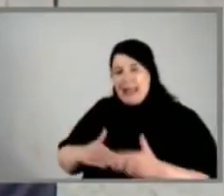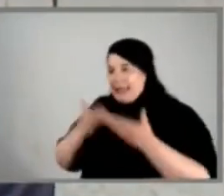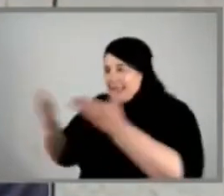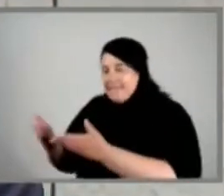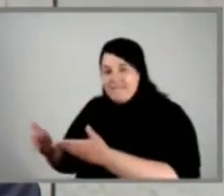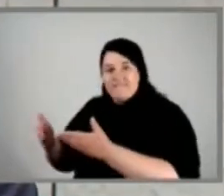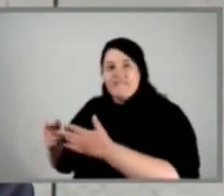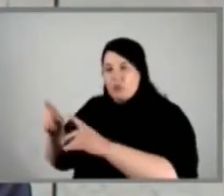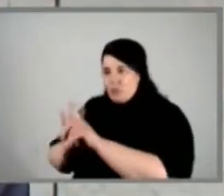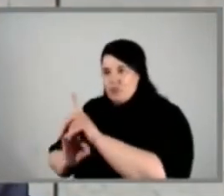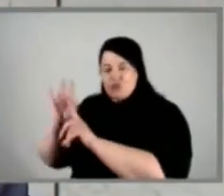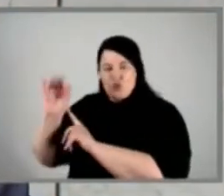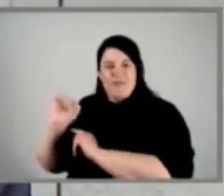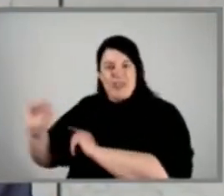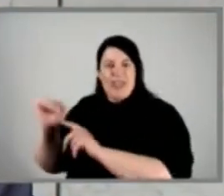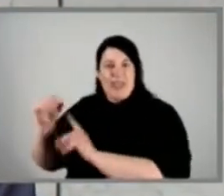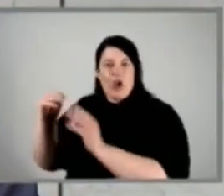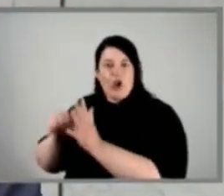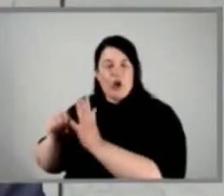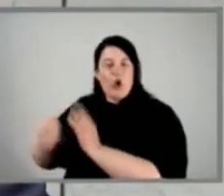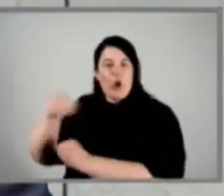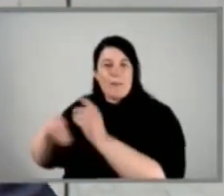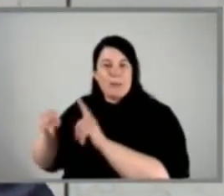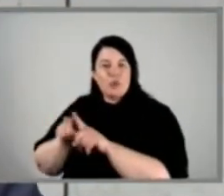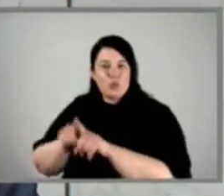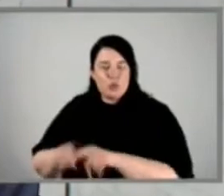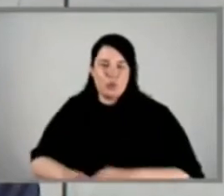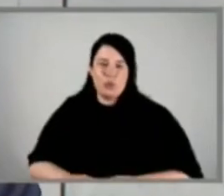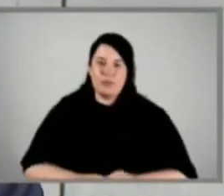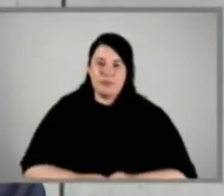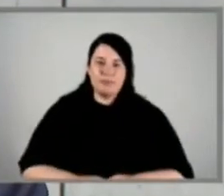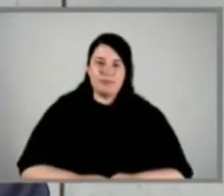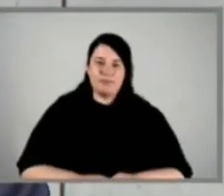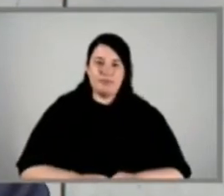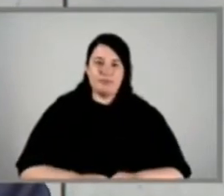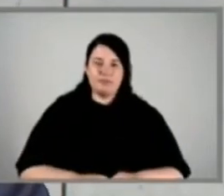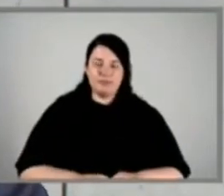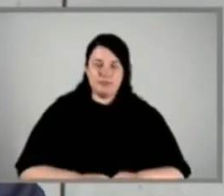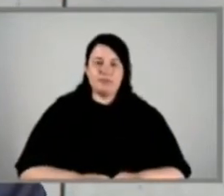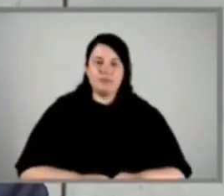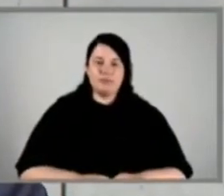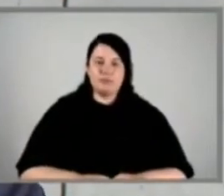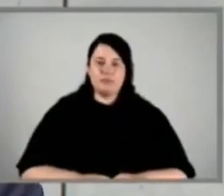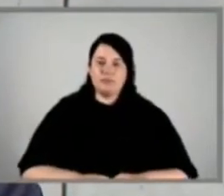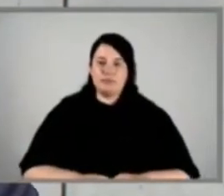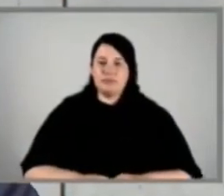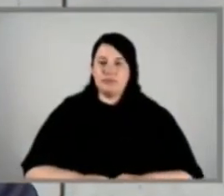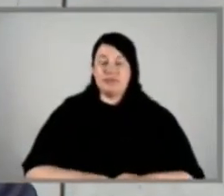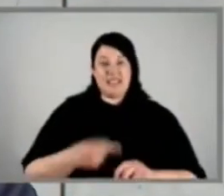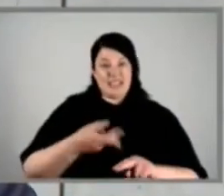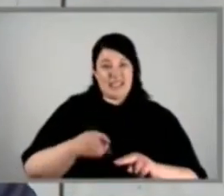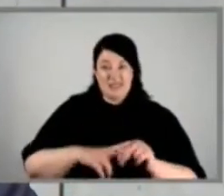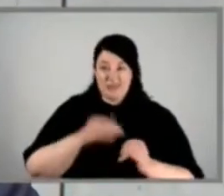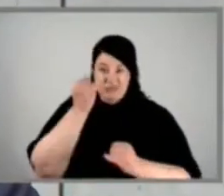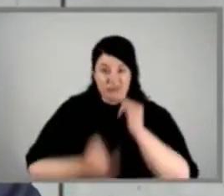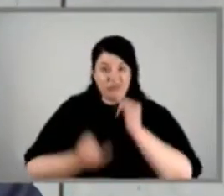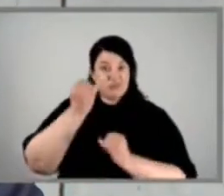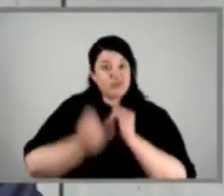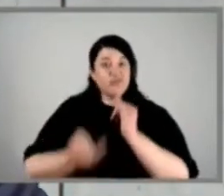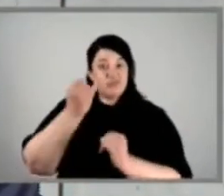their economies as they grow. Because all the increase in emissions is going to occur in developing